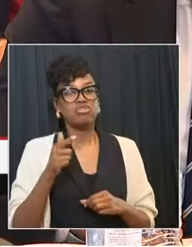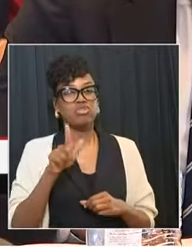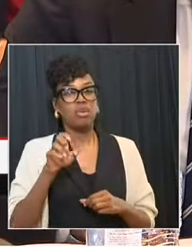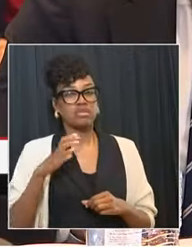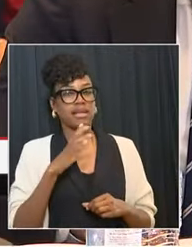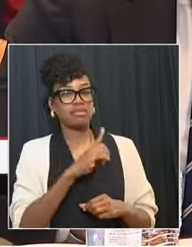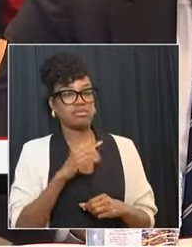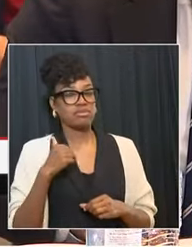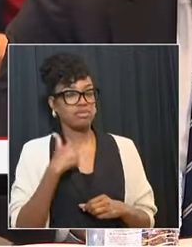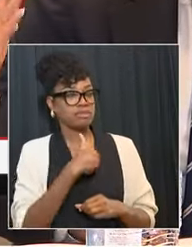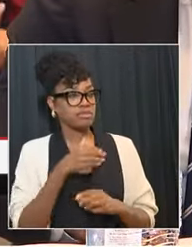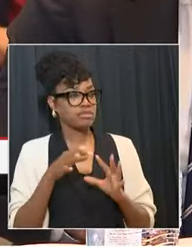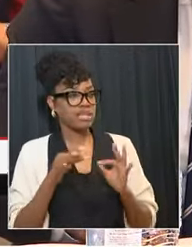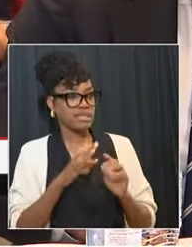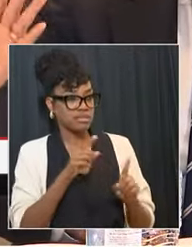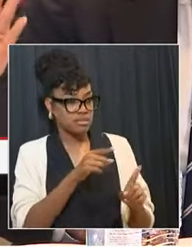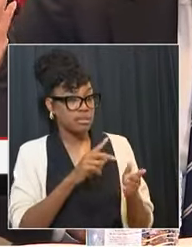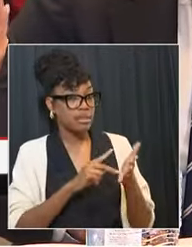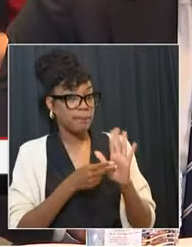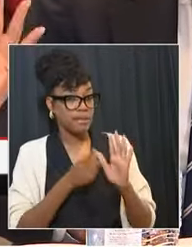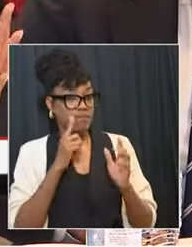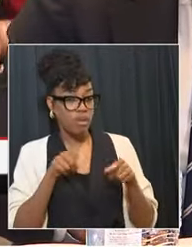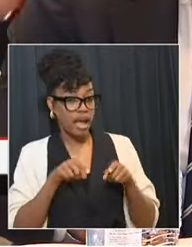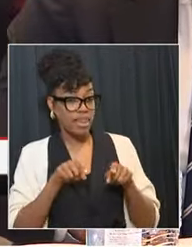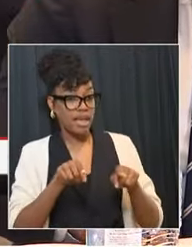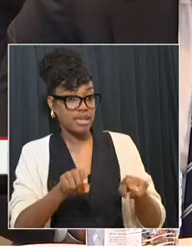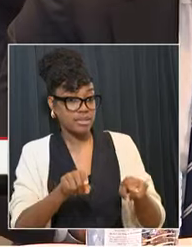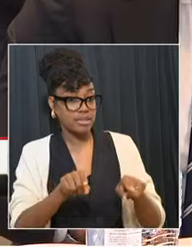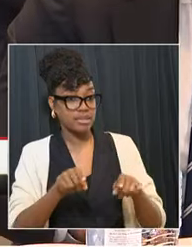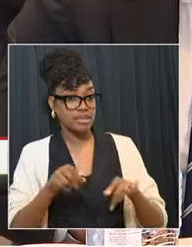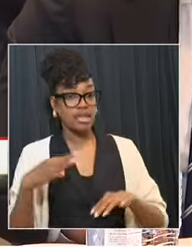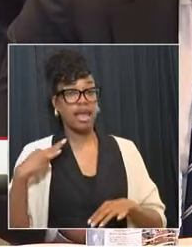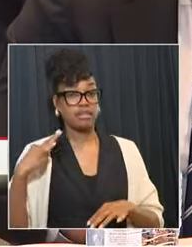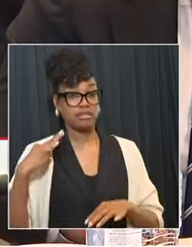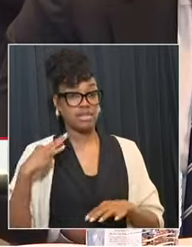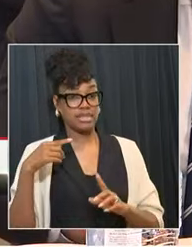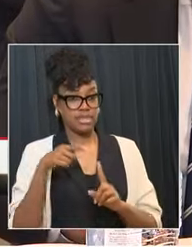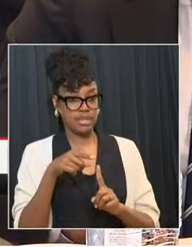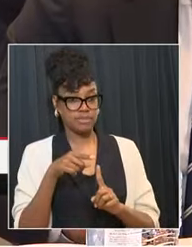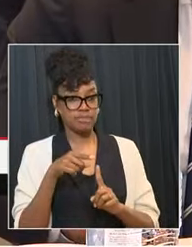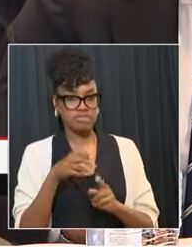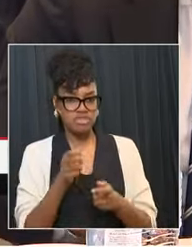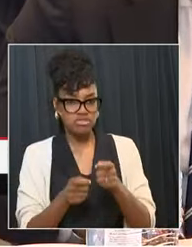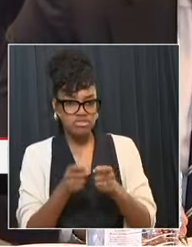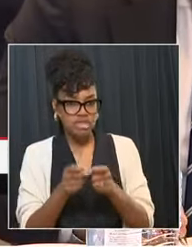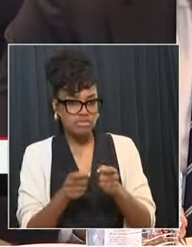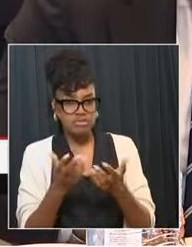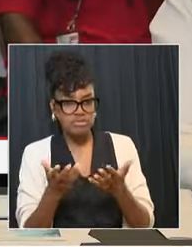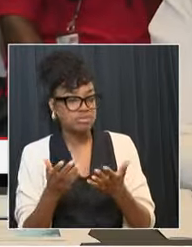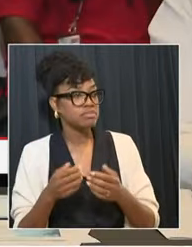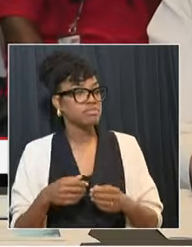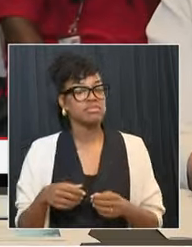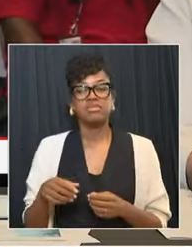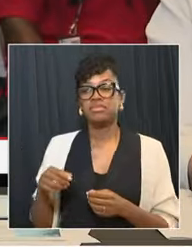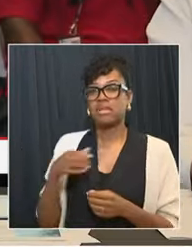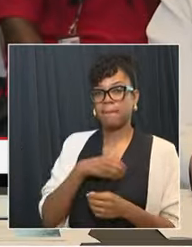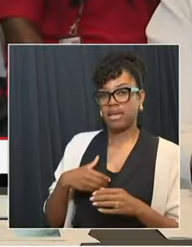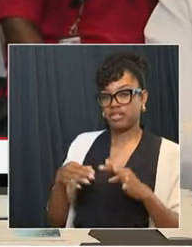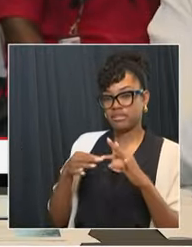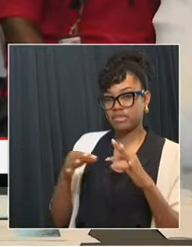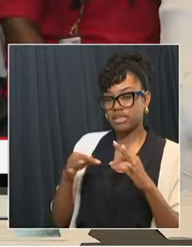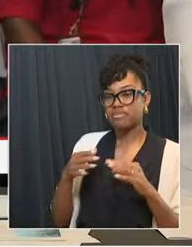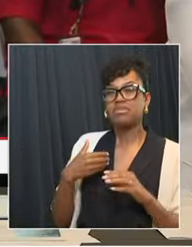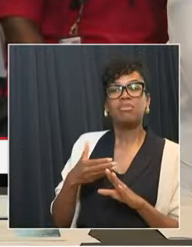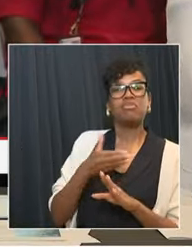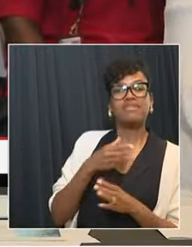eligibility changes versus a complete sort of elimination. We have shifted, like the discussion we previously had about